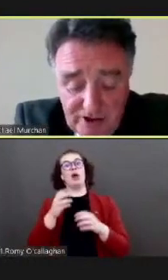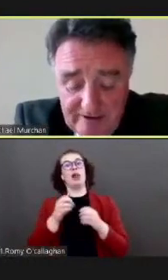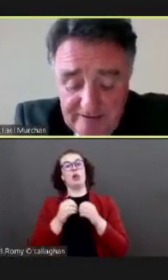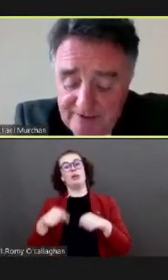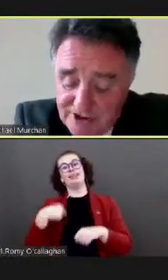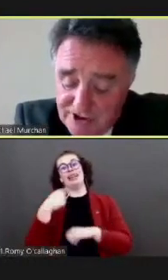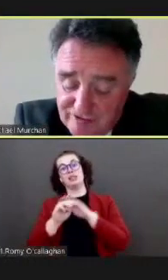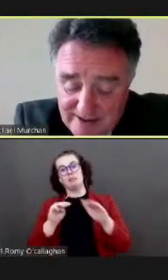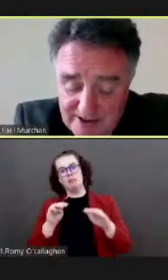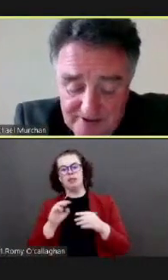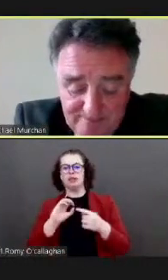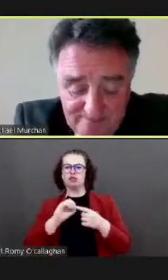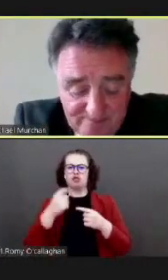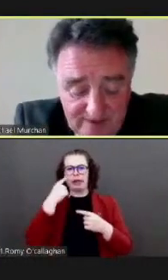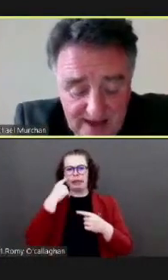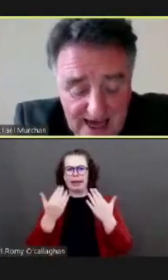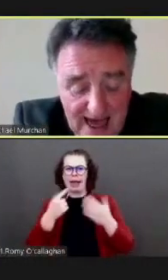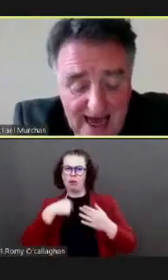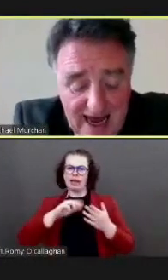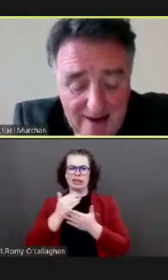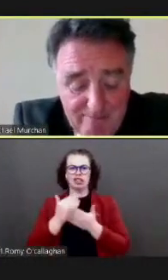new sharing division strategy.